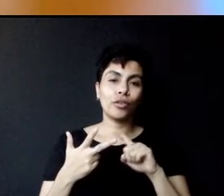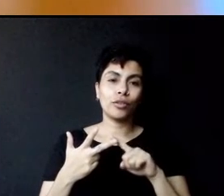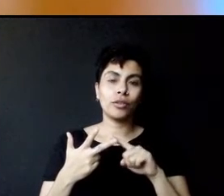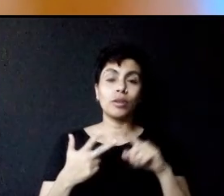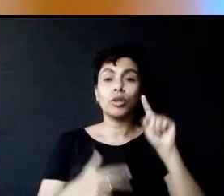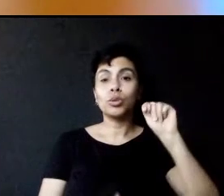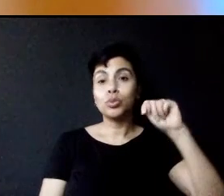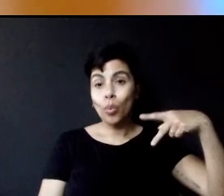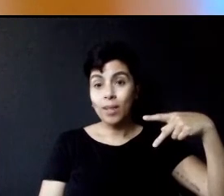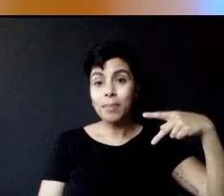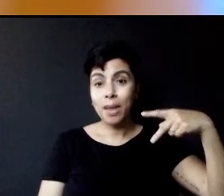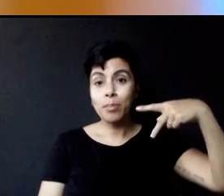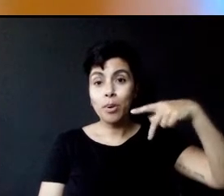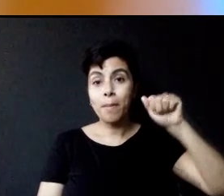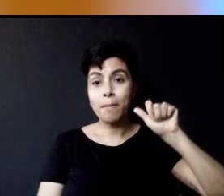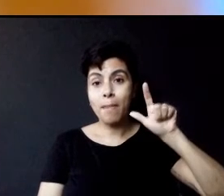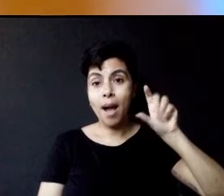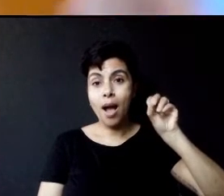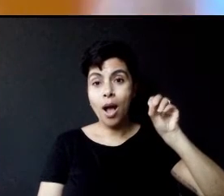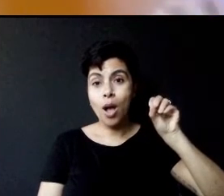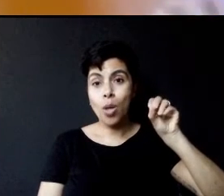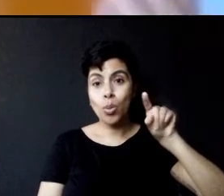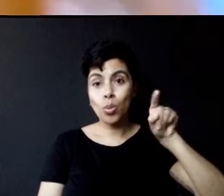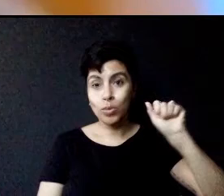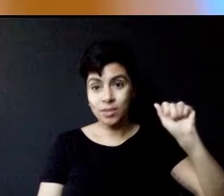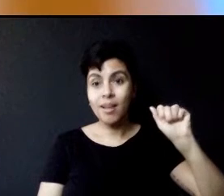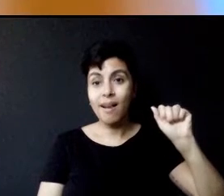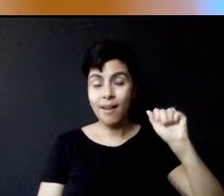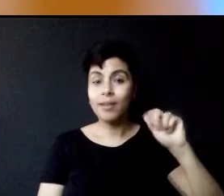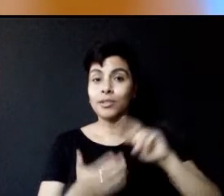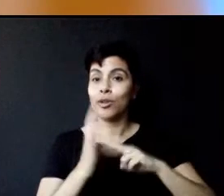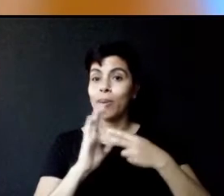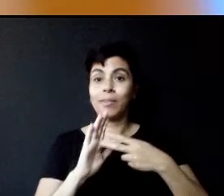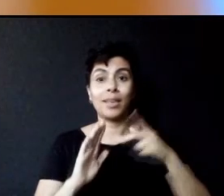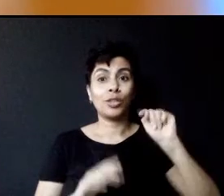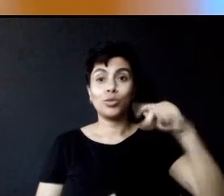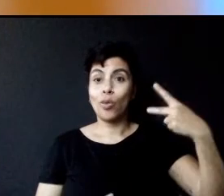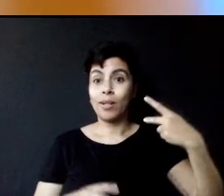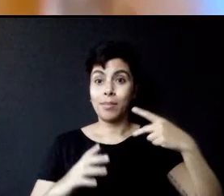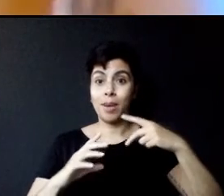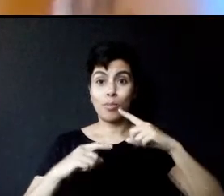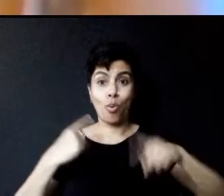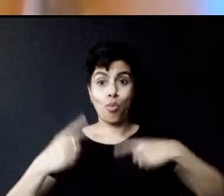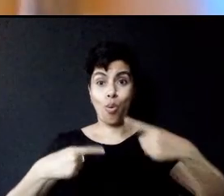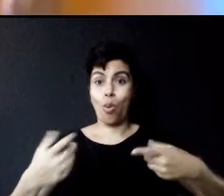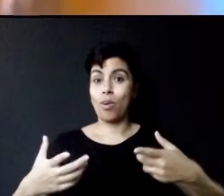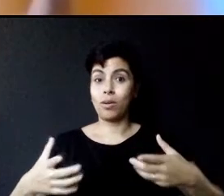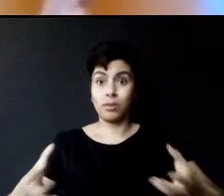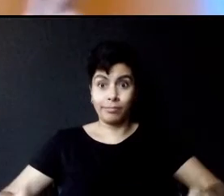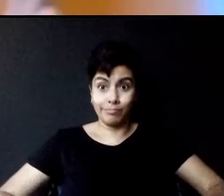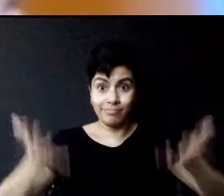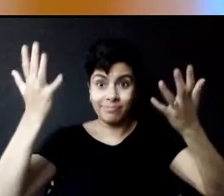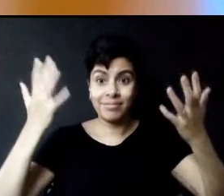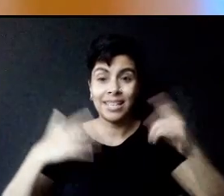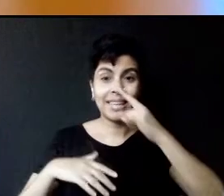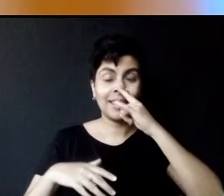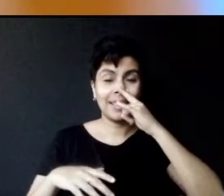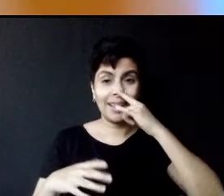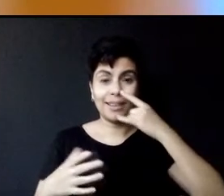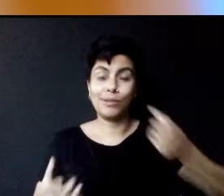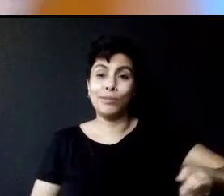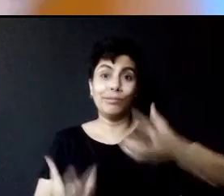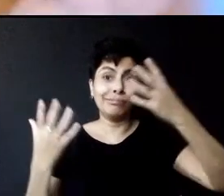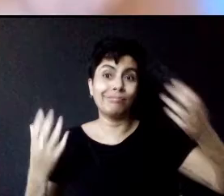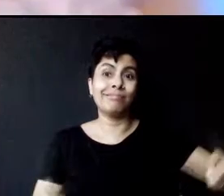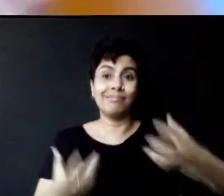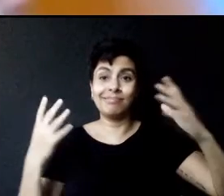have toilet paper palooza and we just pull out a few rolls of toilet paper and let kids go and